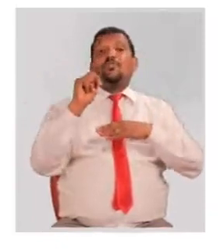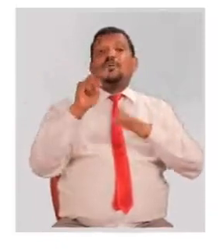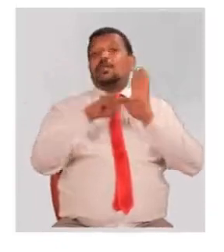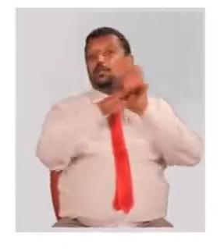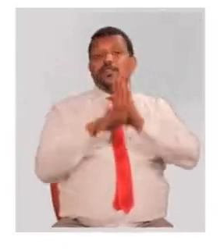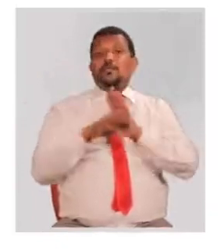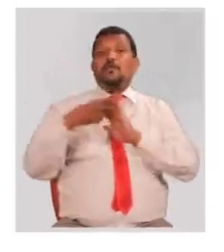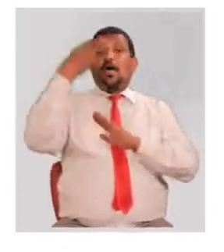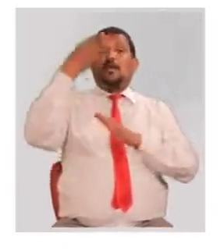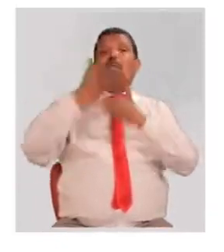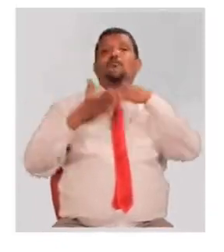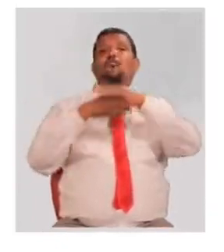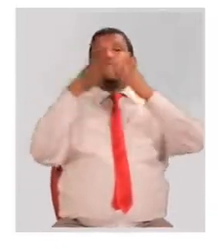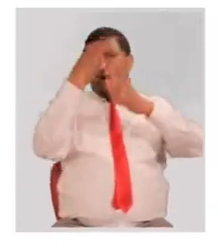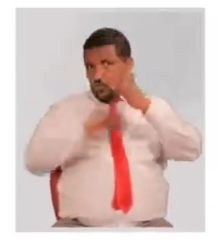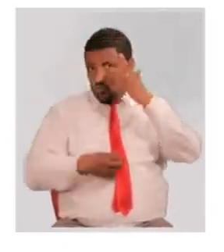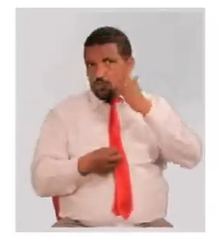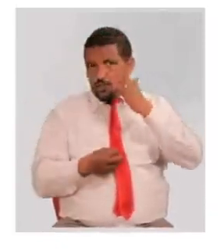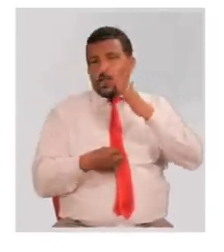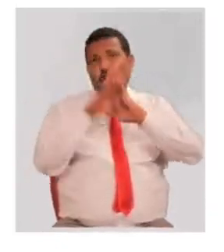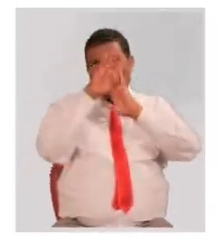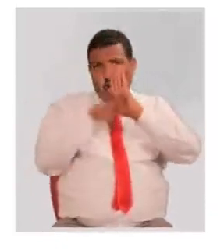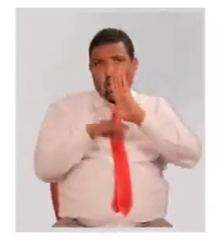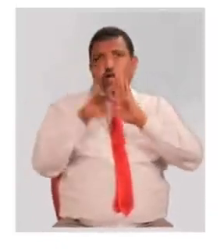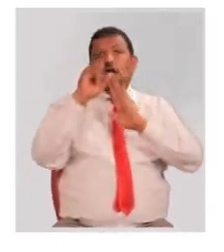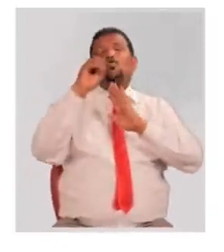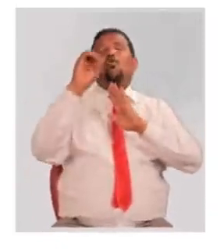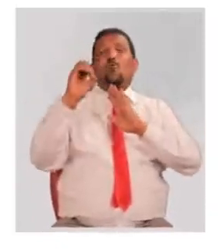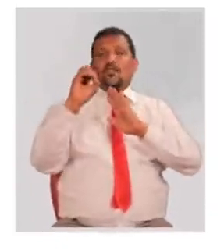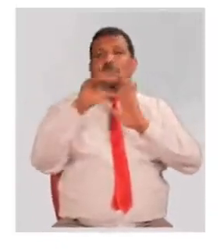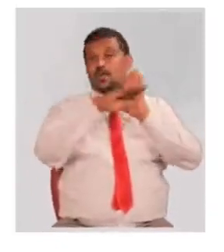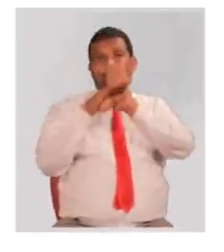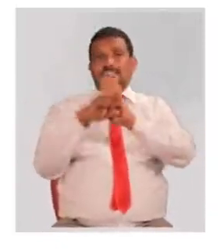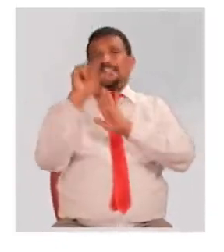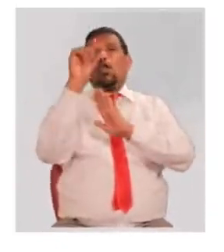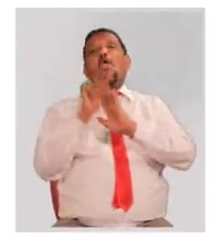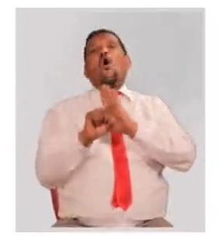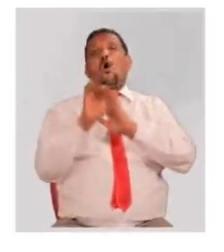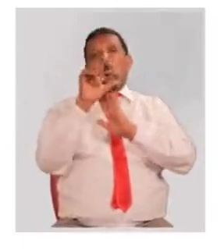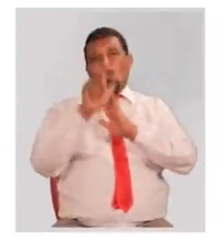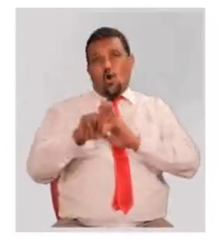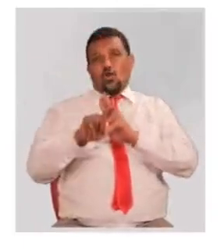output and lower isoquants represent lower level of output.